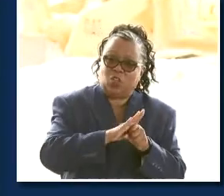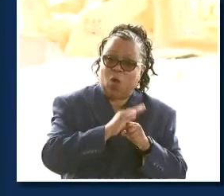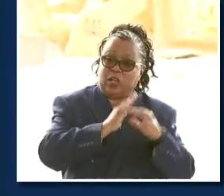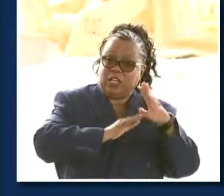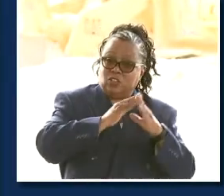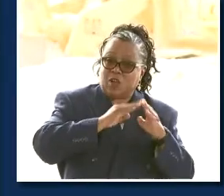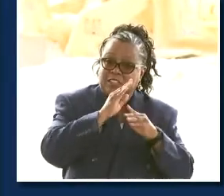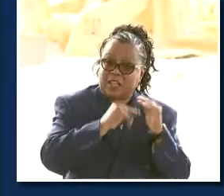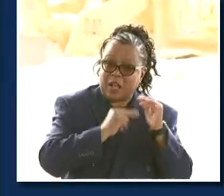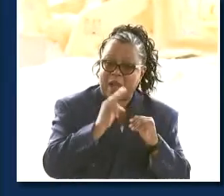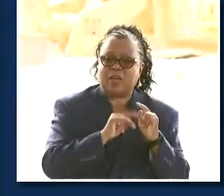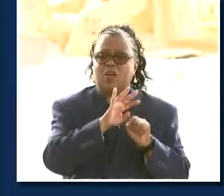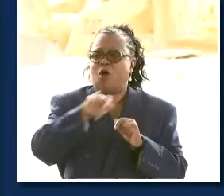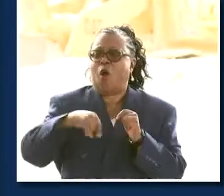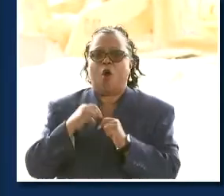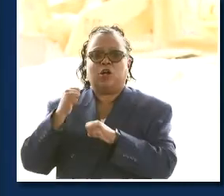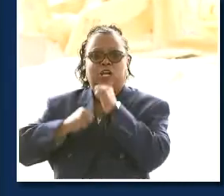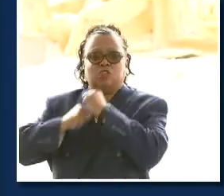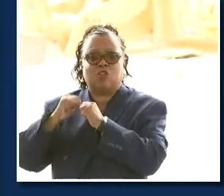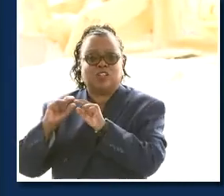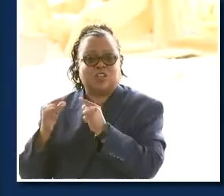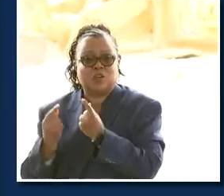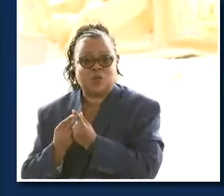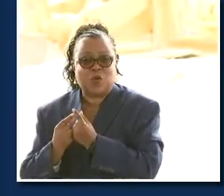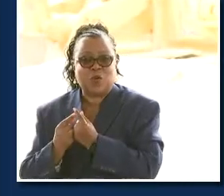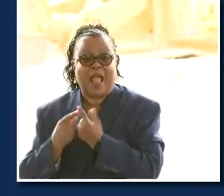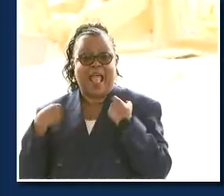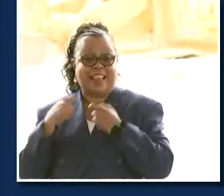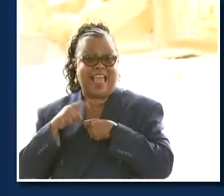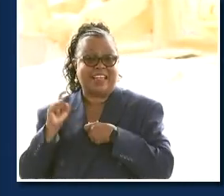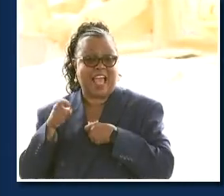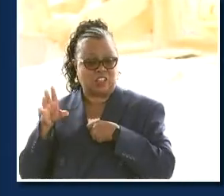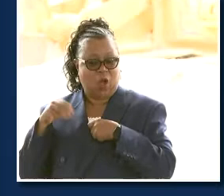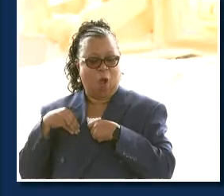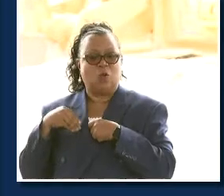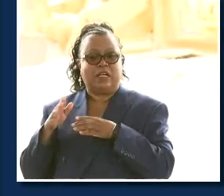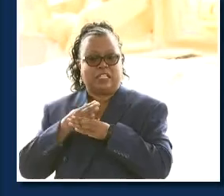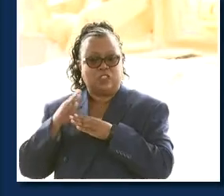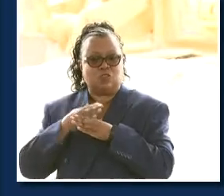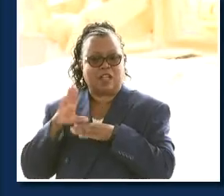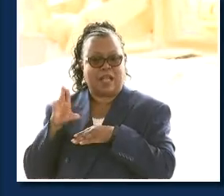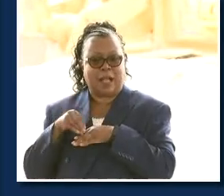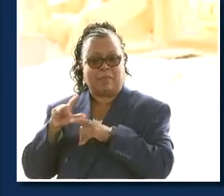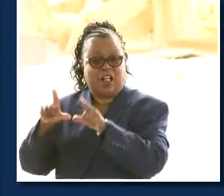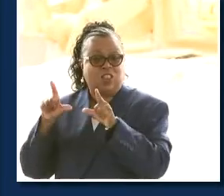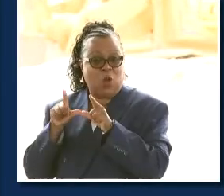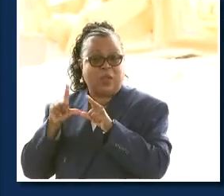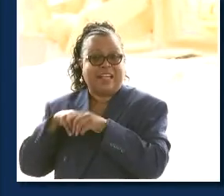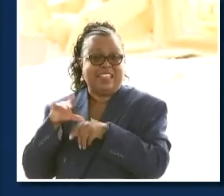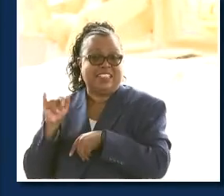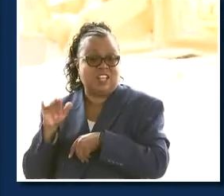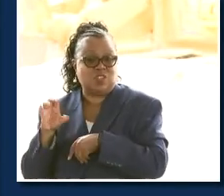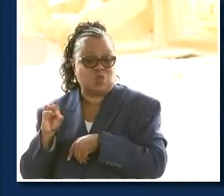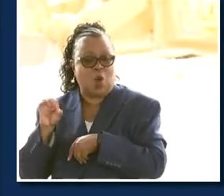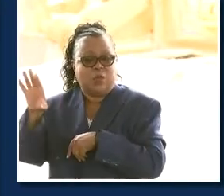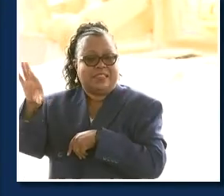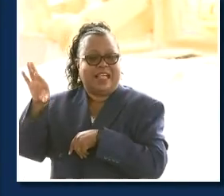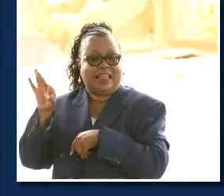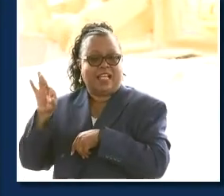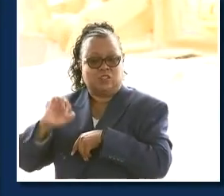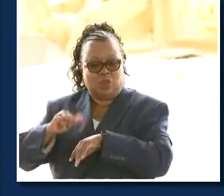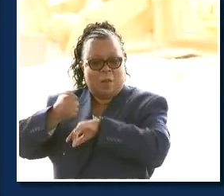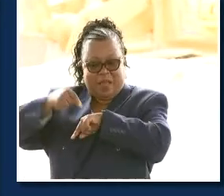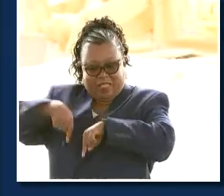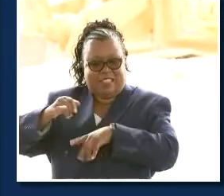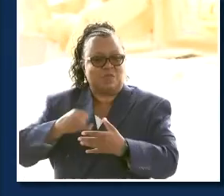construction companies, and All Construction Group, a Latinx-owned construction company located in Cicero, were selected to build